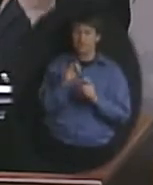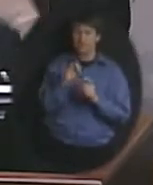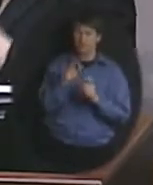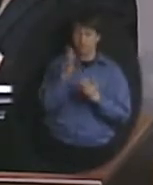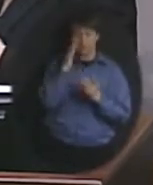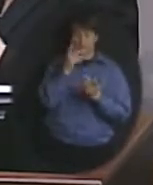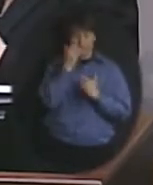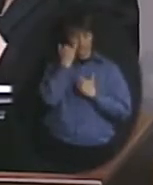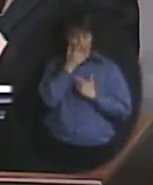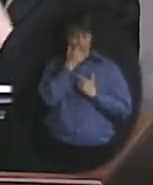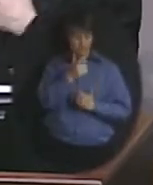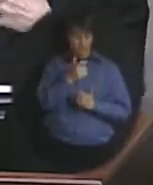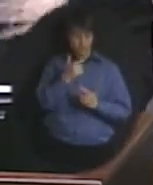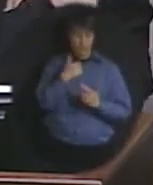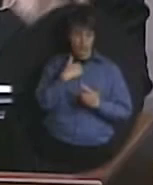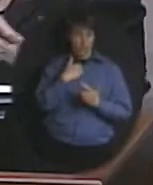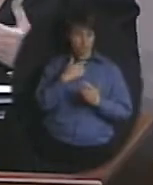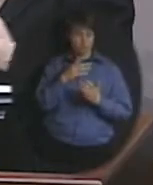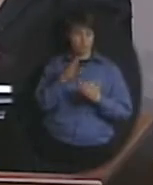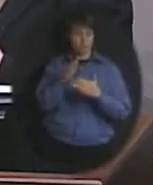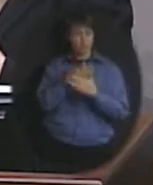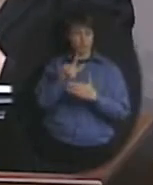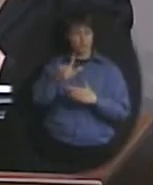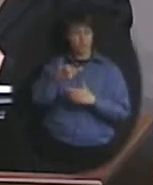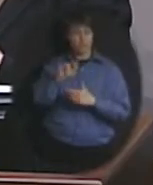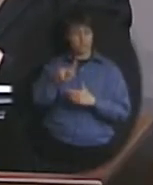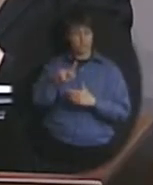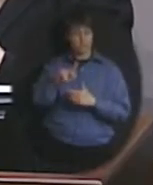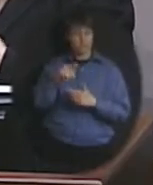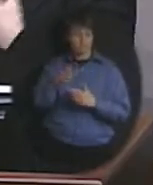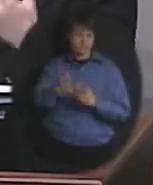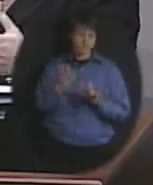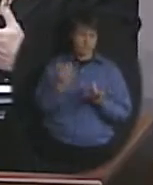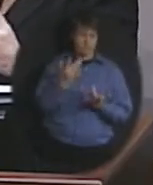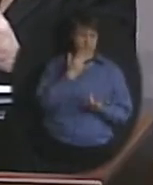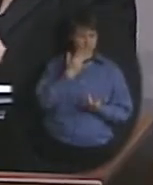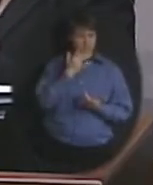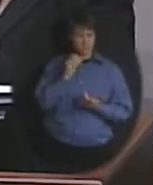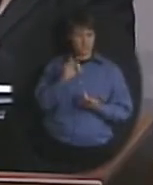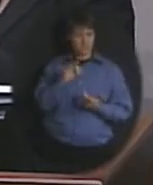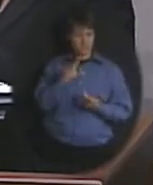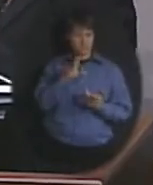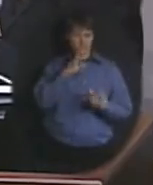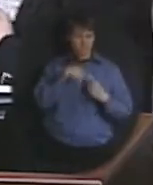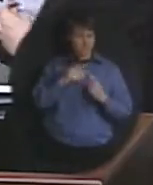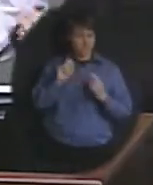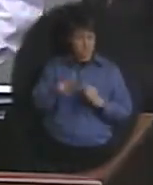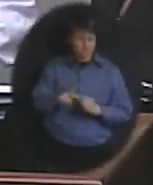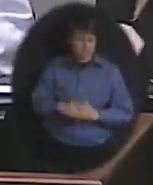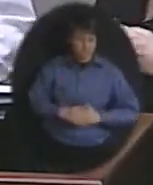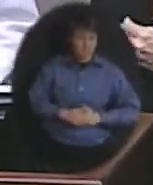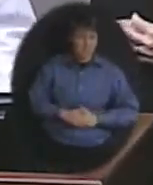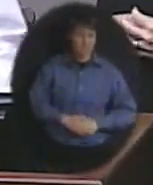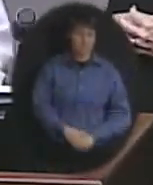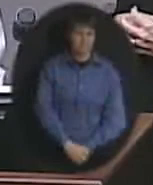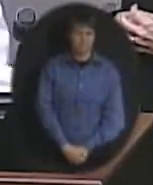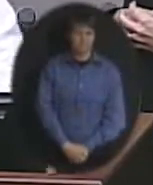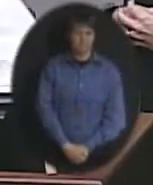If you're interested, I'm happy to share the link just to give a flavor for the ballpark and what we're talking about.